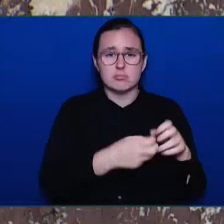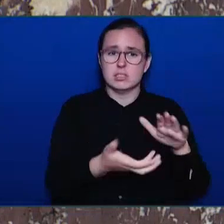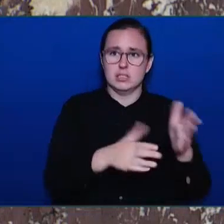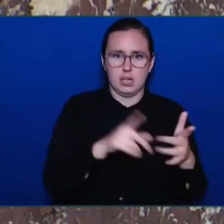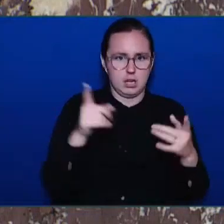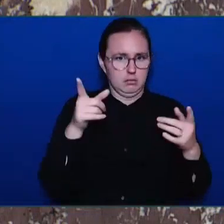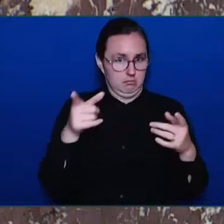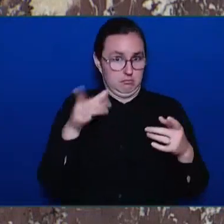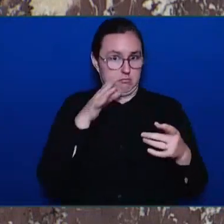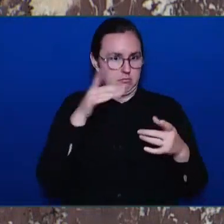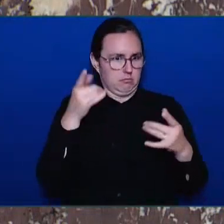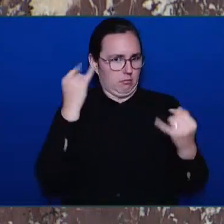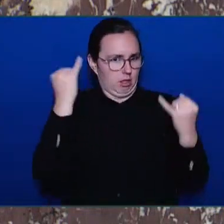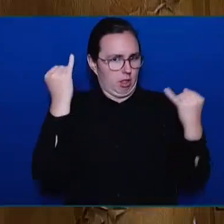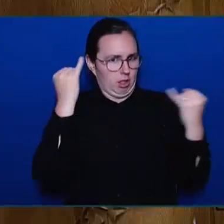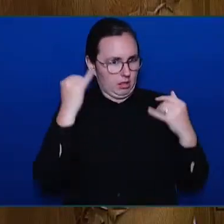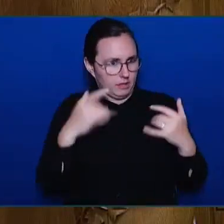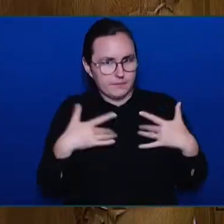legislation?